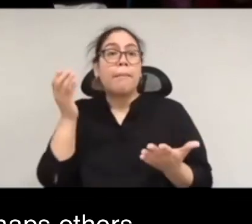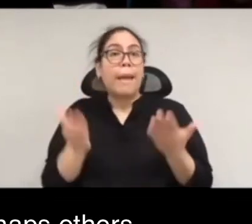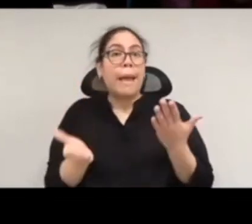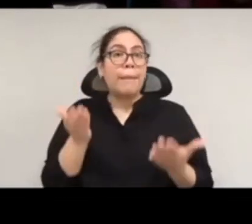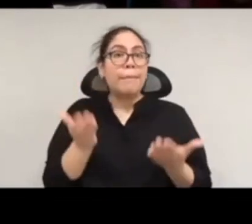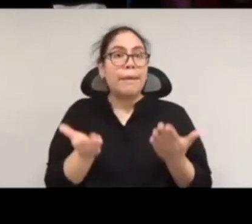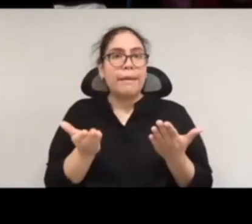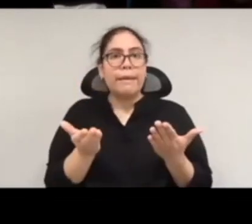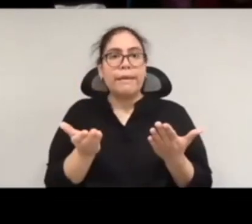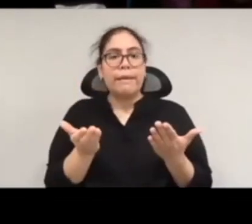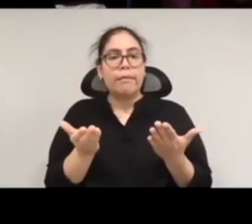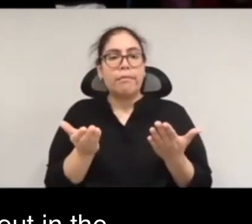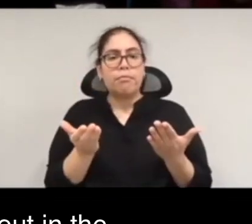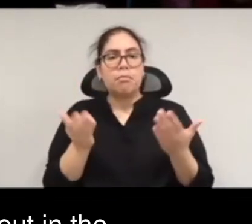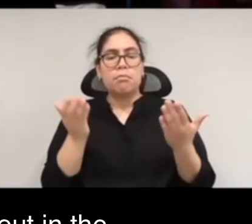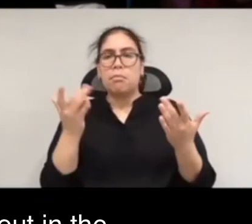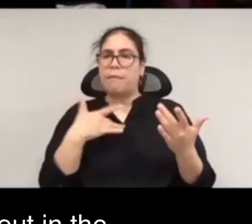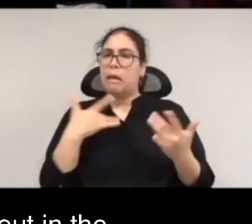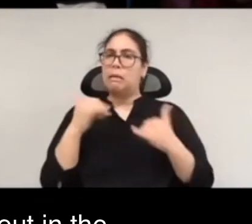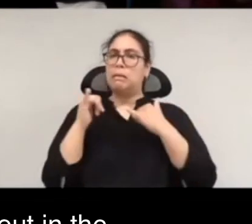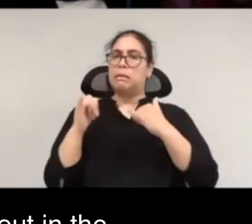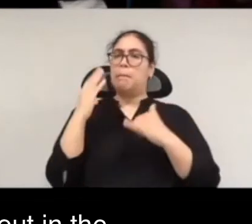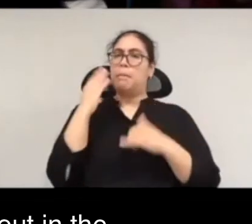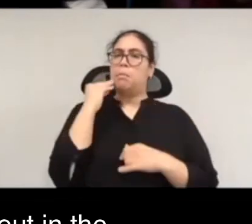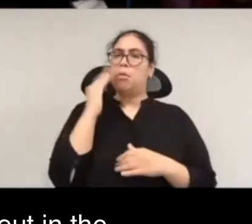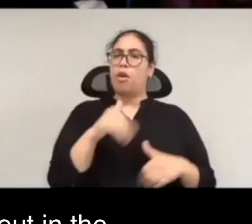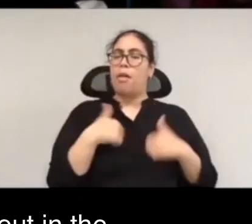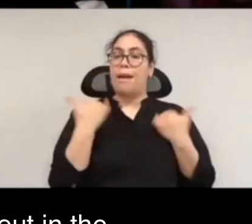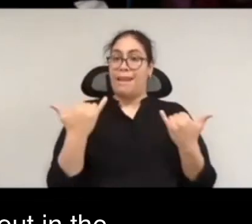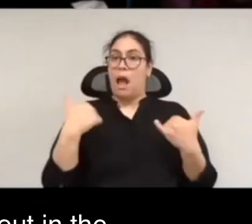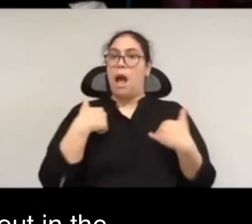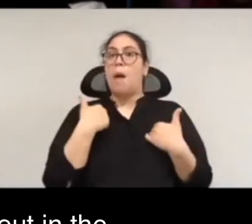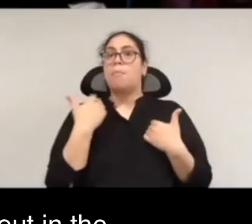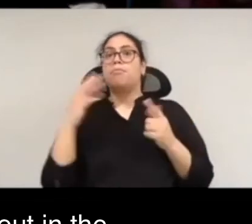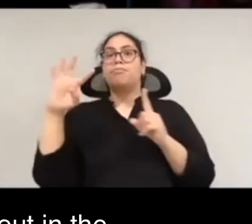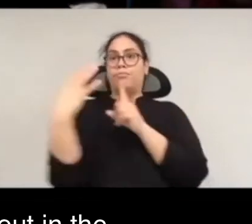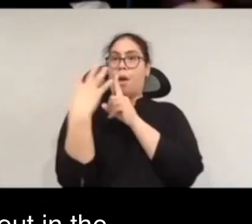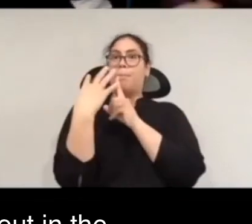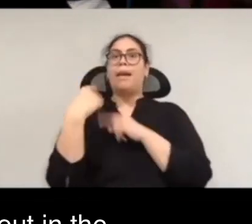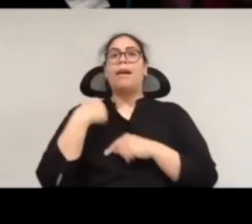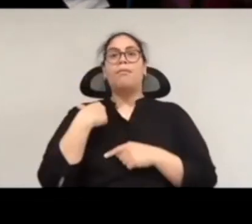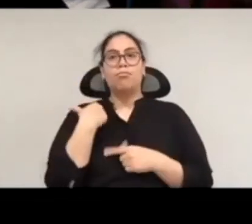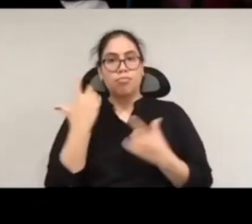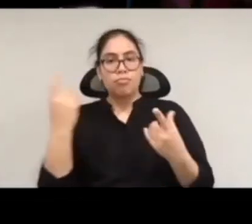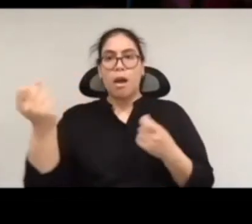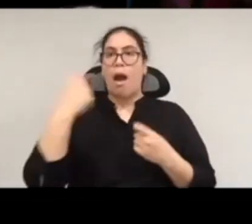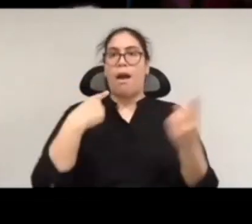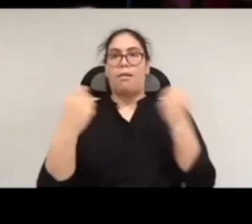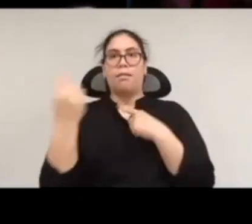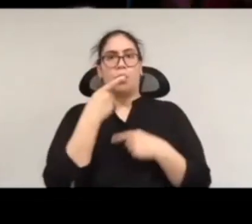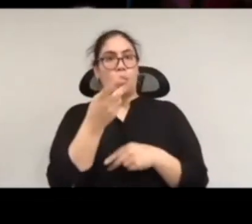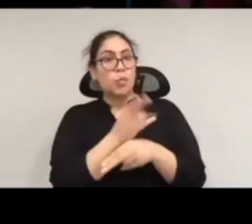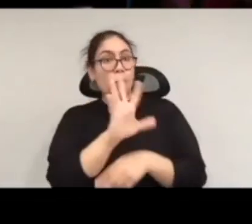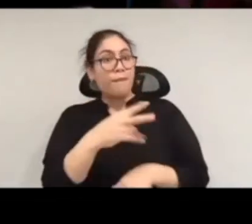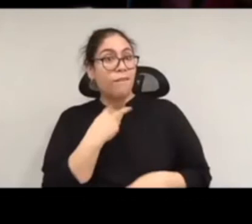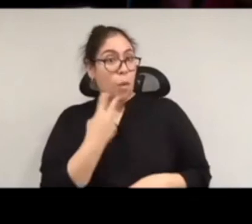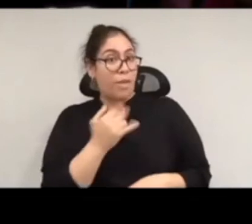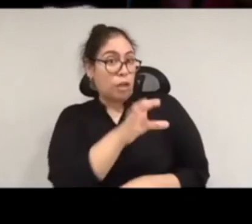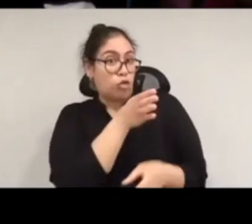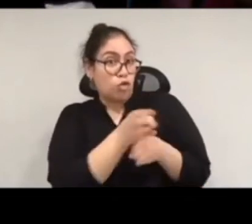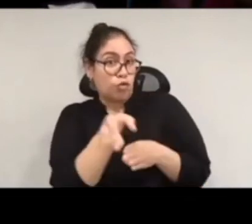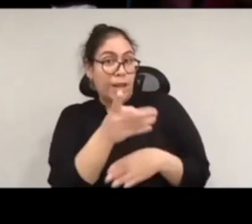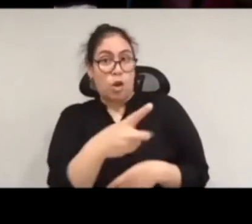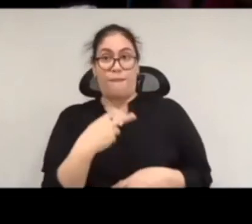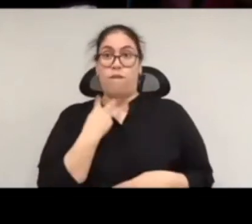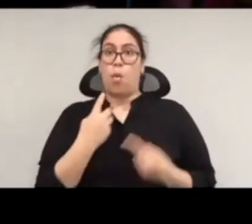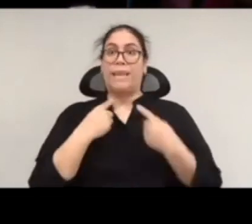sort of resemble some of this in their own life, but I am often out in the public and people will ask me, you use your voice, right? That's your career. And of